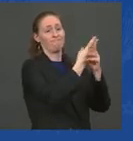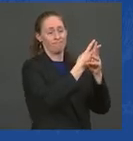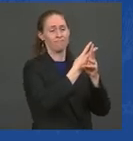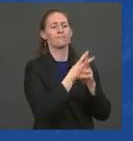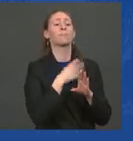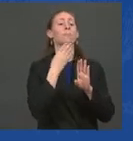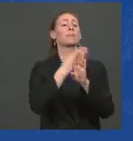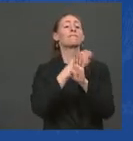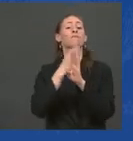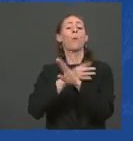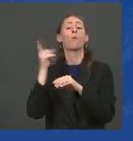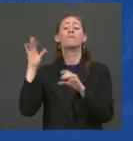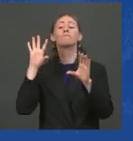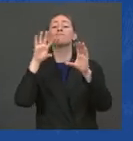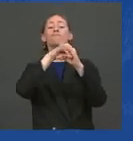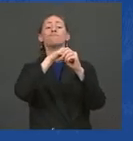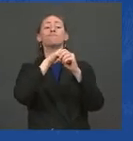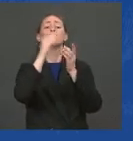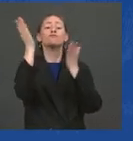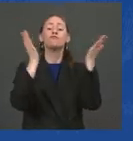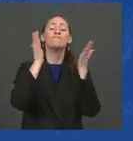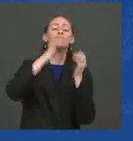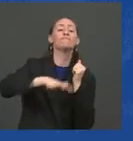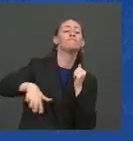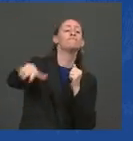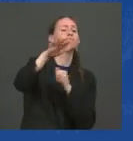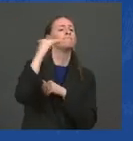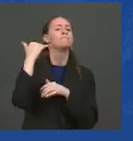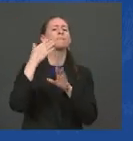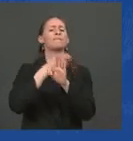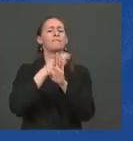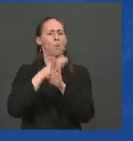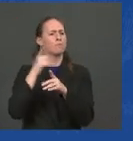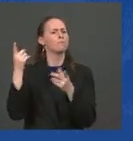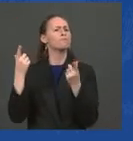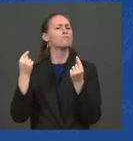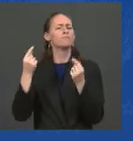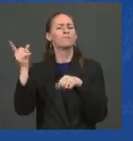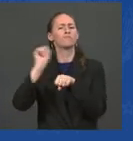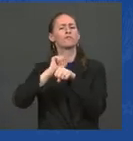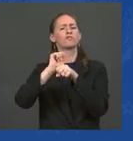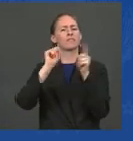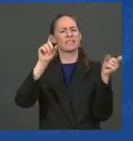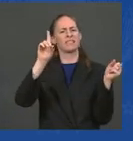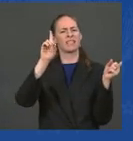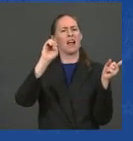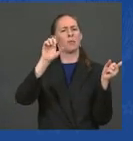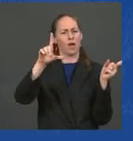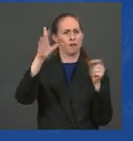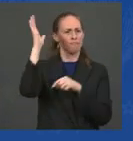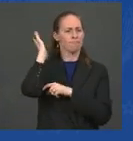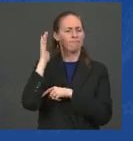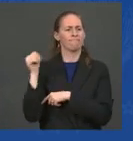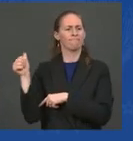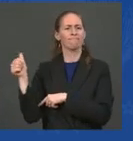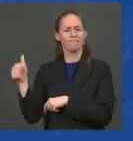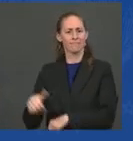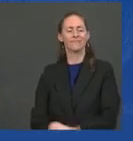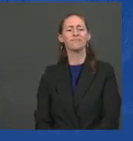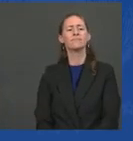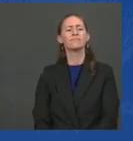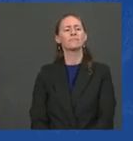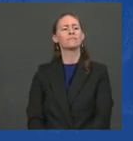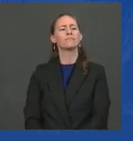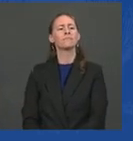personally engaged with the Civil Rights Movement in Wilmington, Delaware. He authored the Violence Against Women Act, and